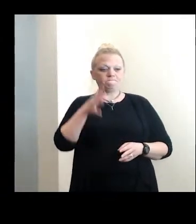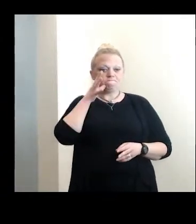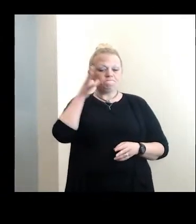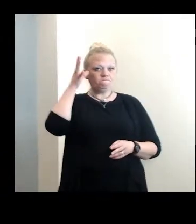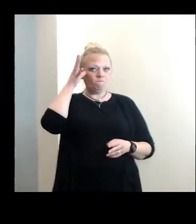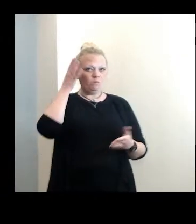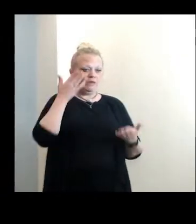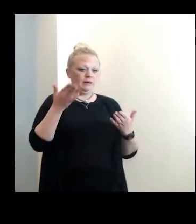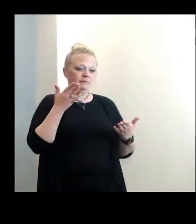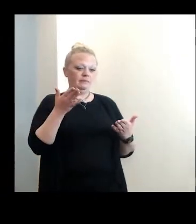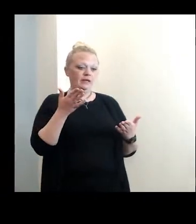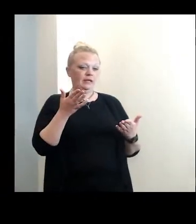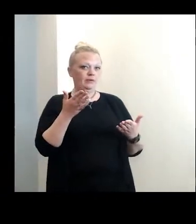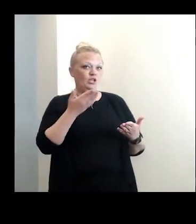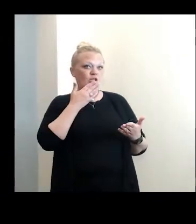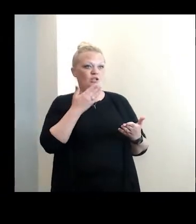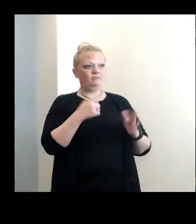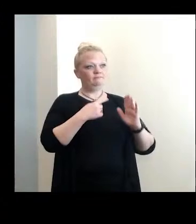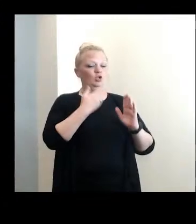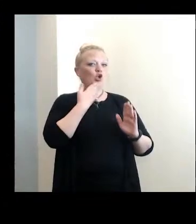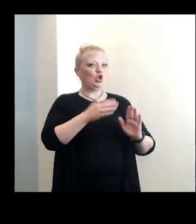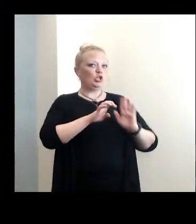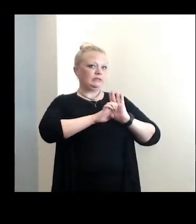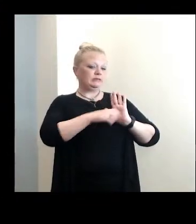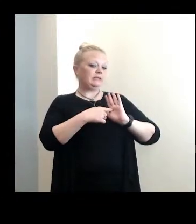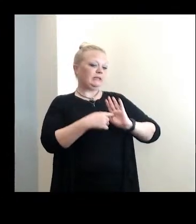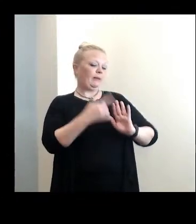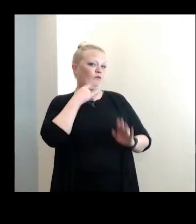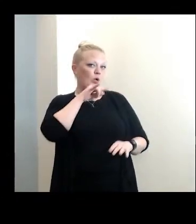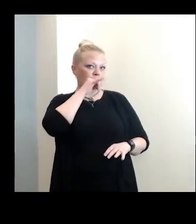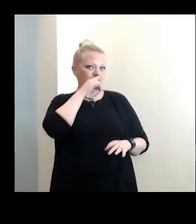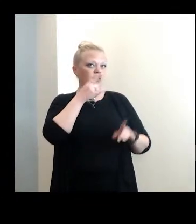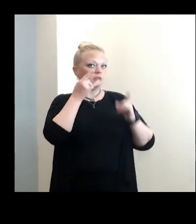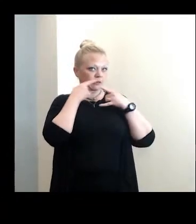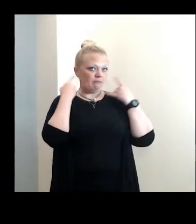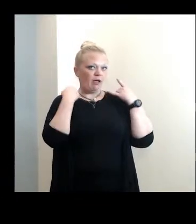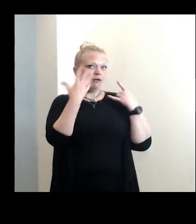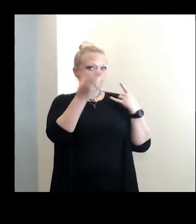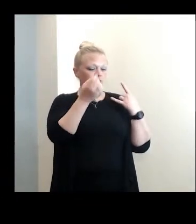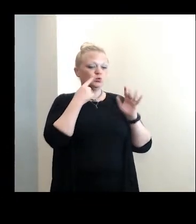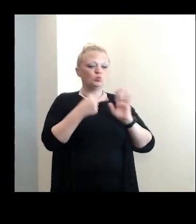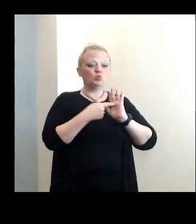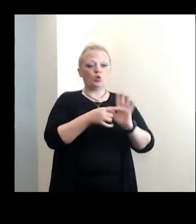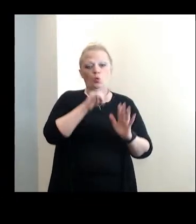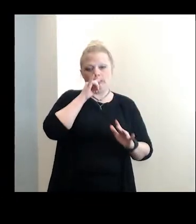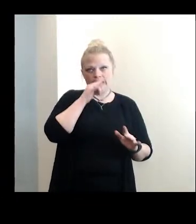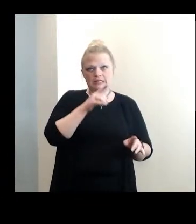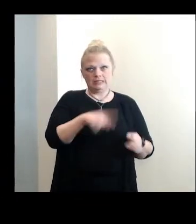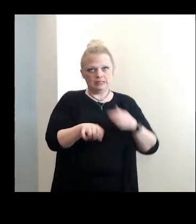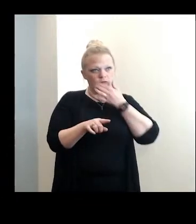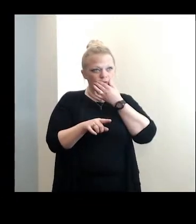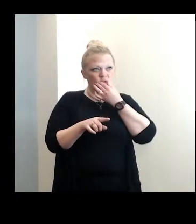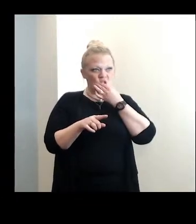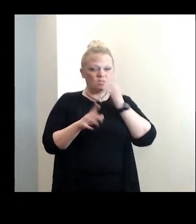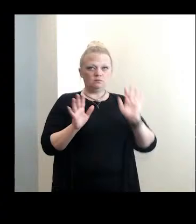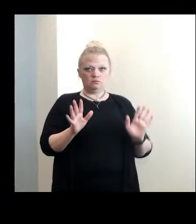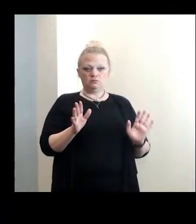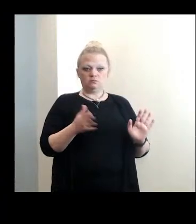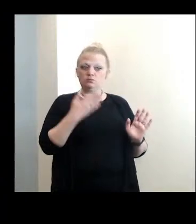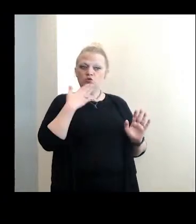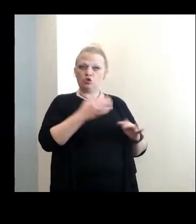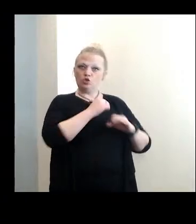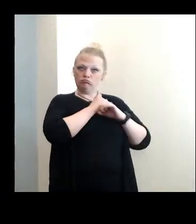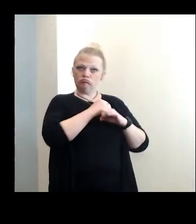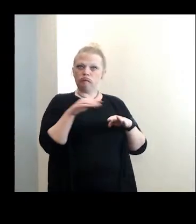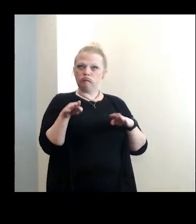choose to set a good example for their kids and wear a mask in public just to show them that this is good